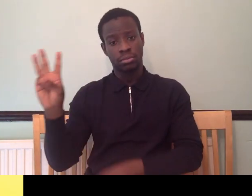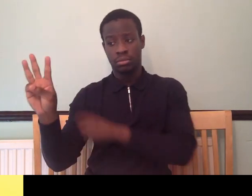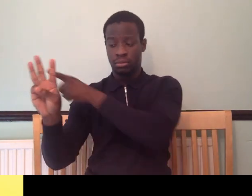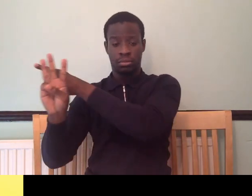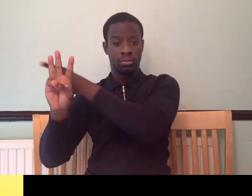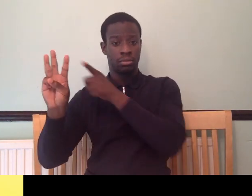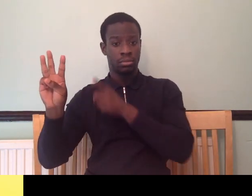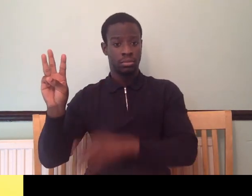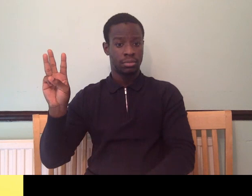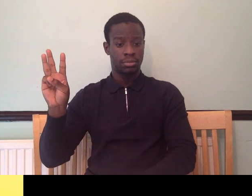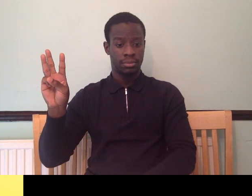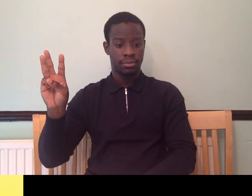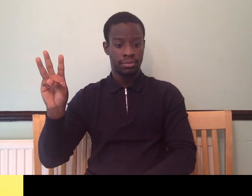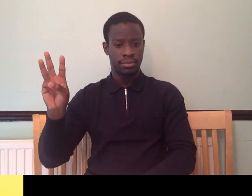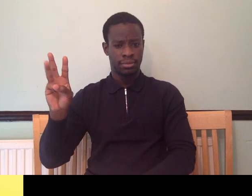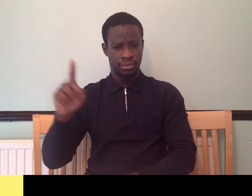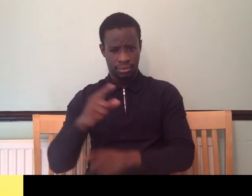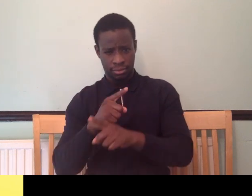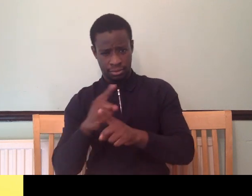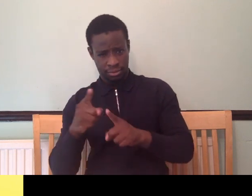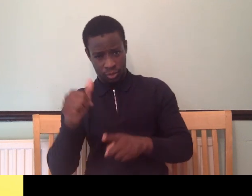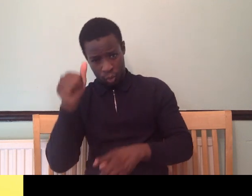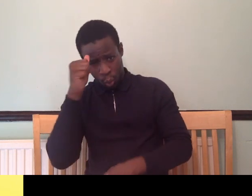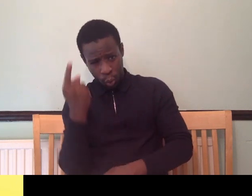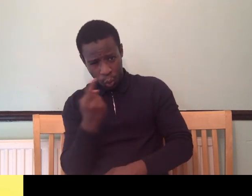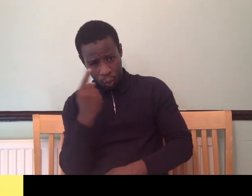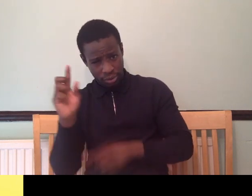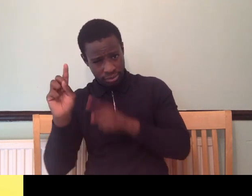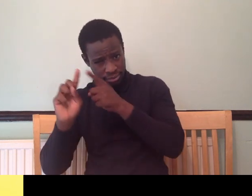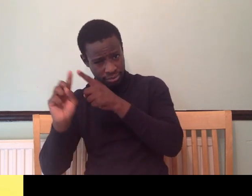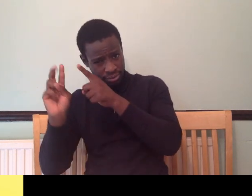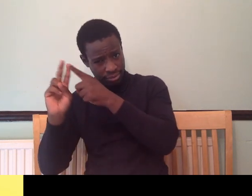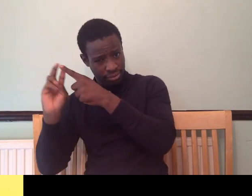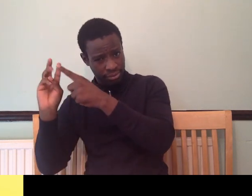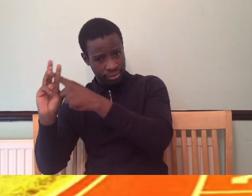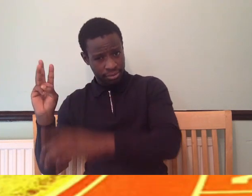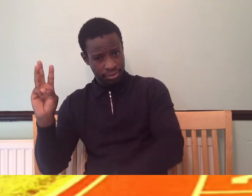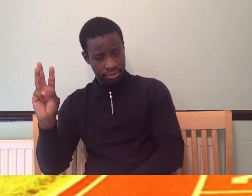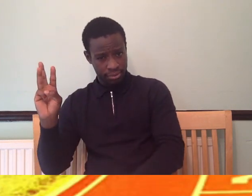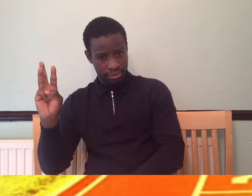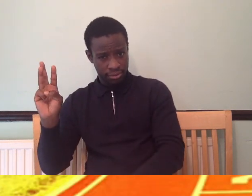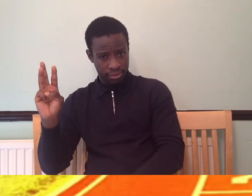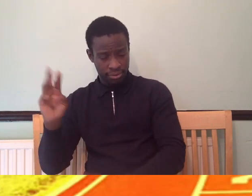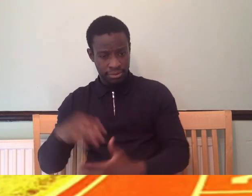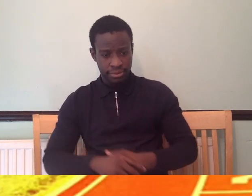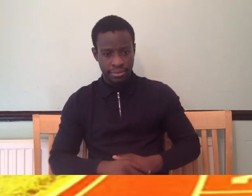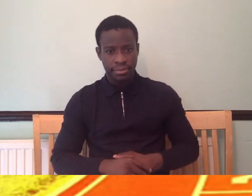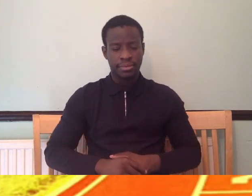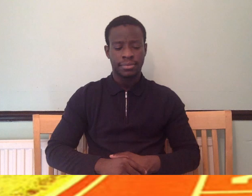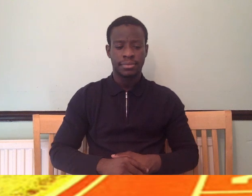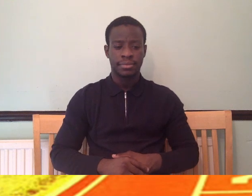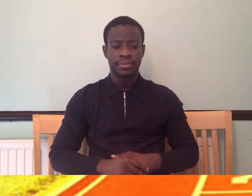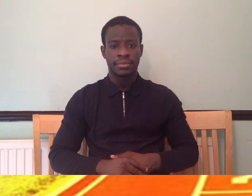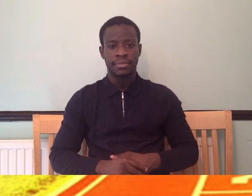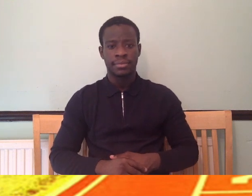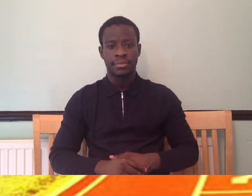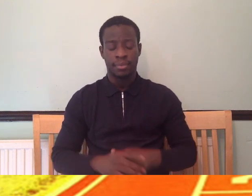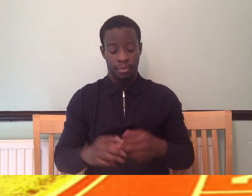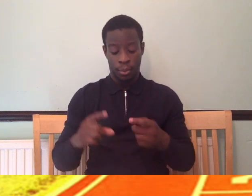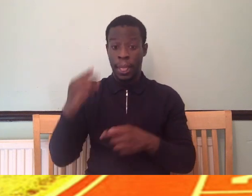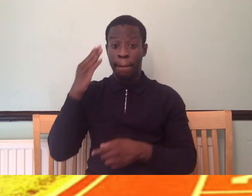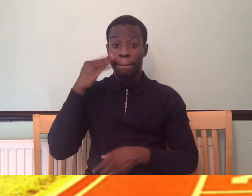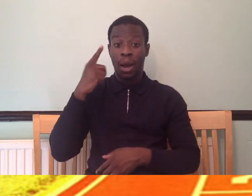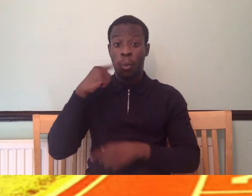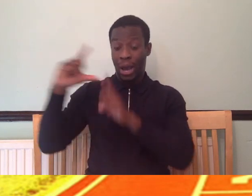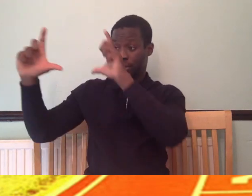Now, I know they were a bit tricky, some of them, but hopefully you managed to guess who one of them was. Eric Liddell, the black and white photo, he was an Olympic runner